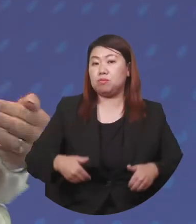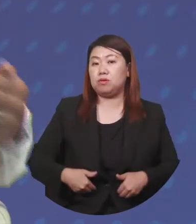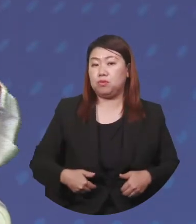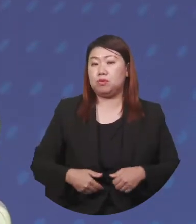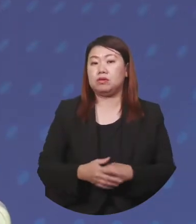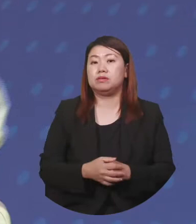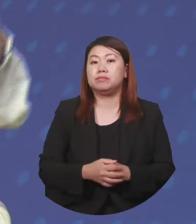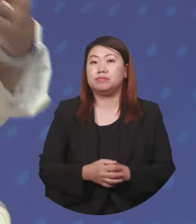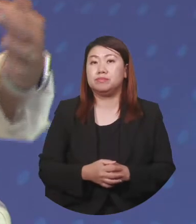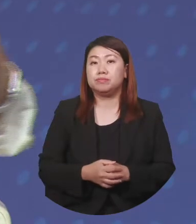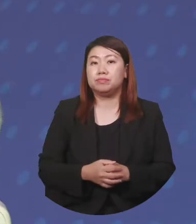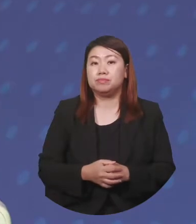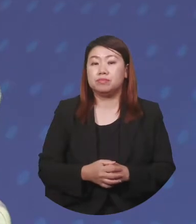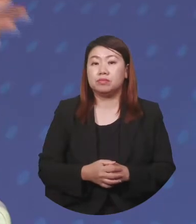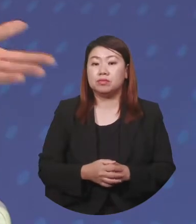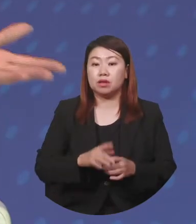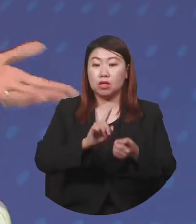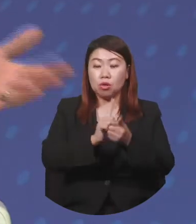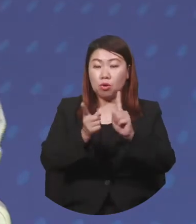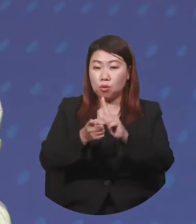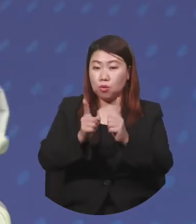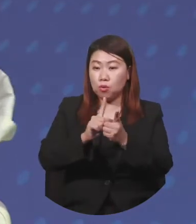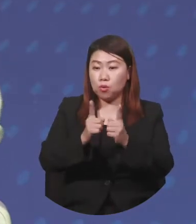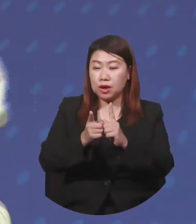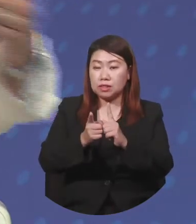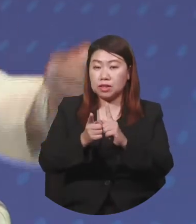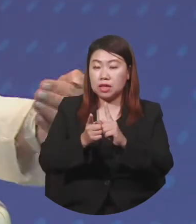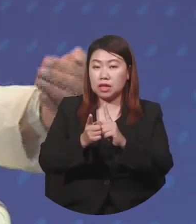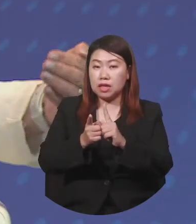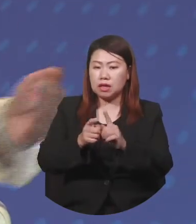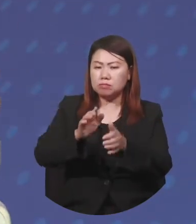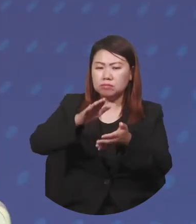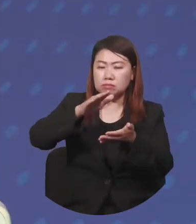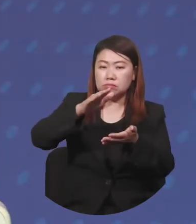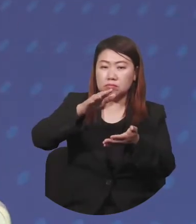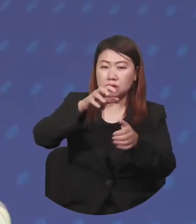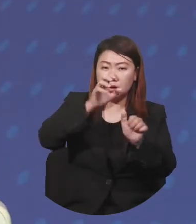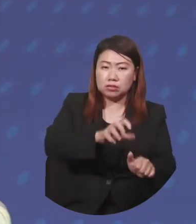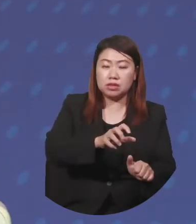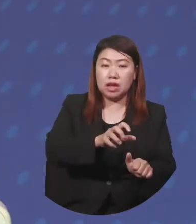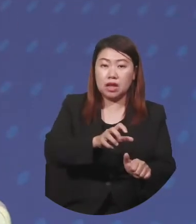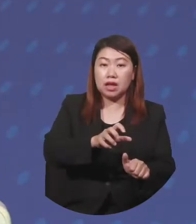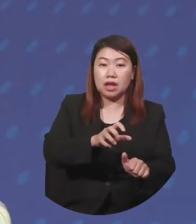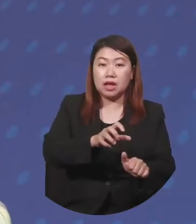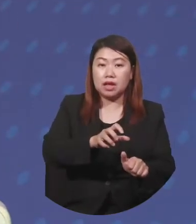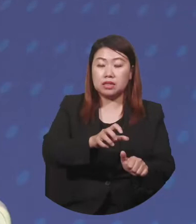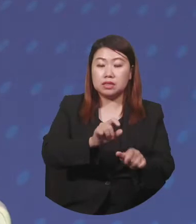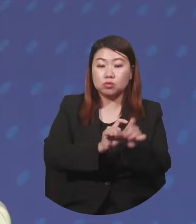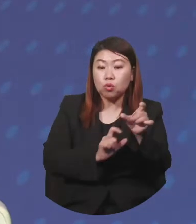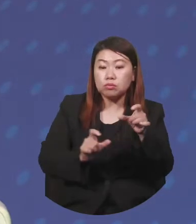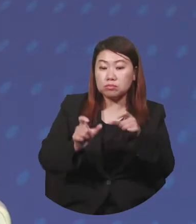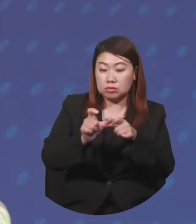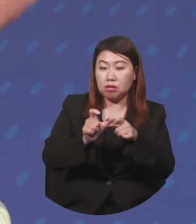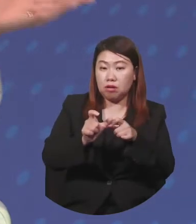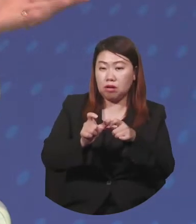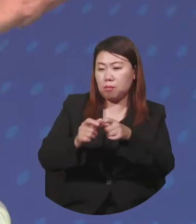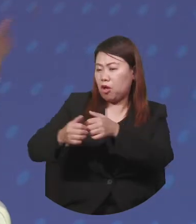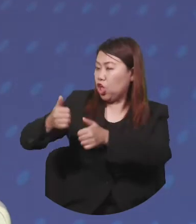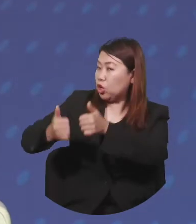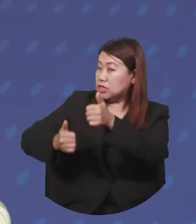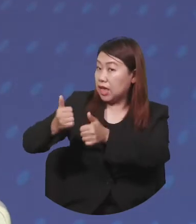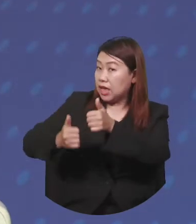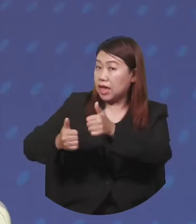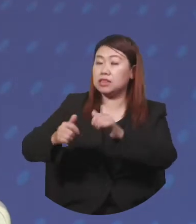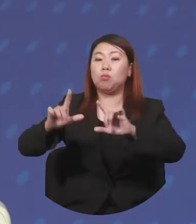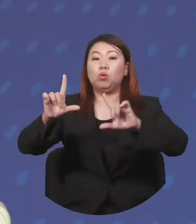be it's like a competition, and we all want to be in the winning team. So if we all agree